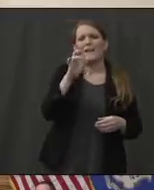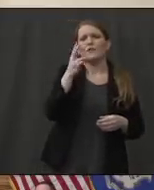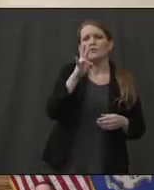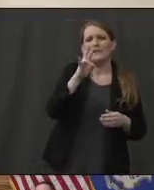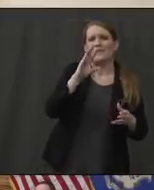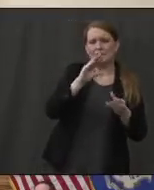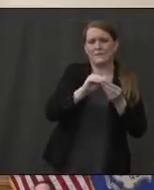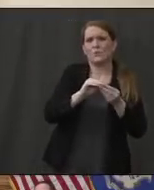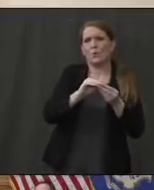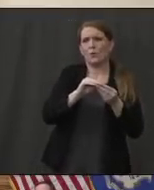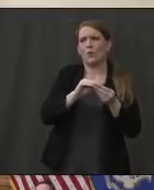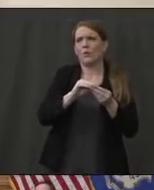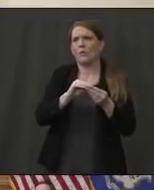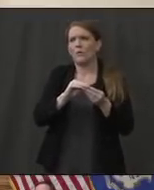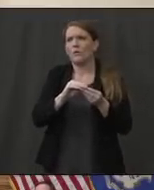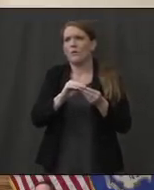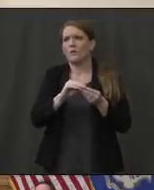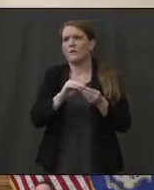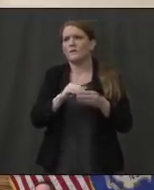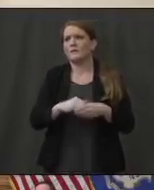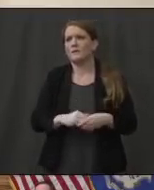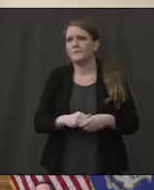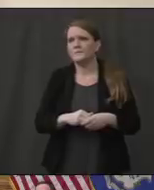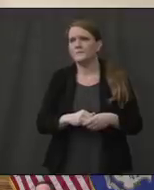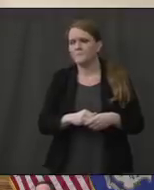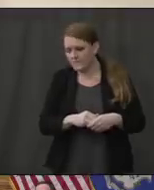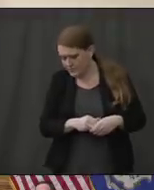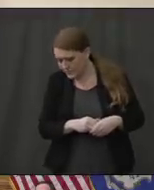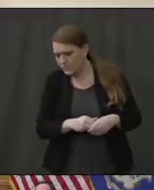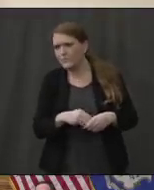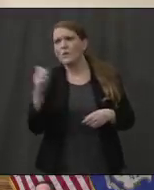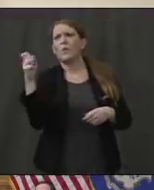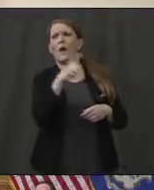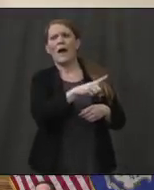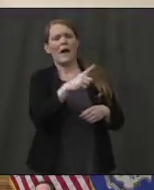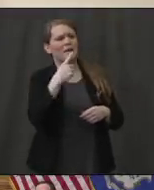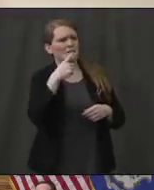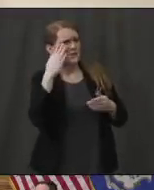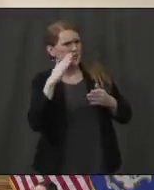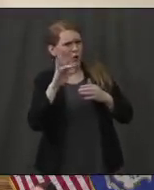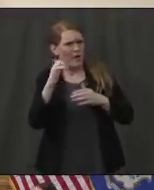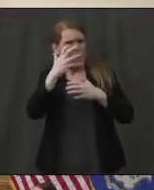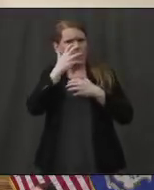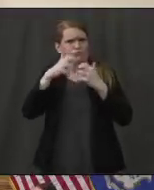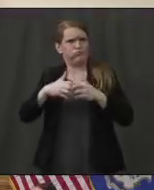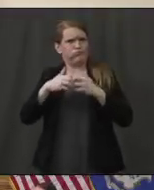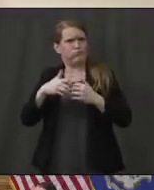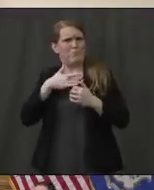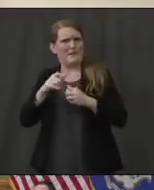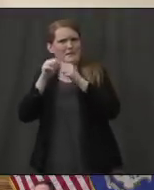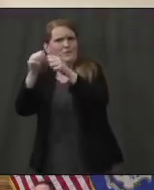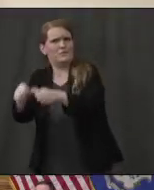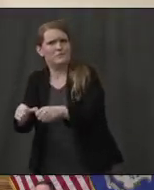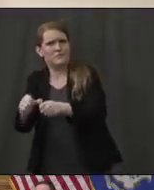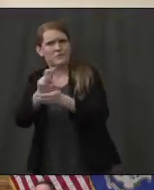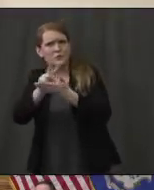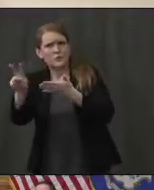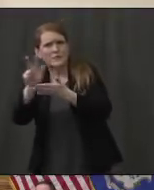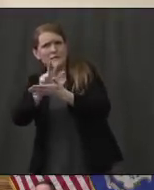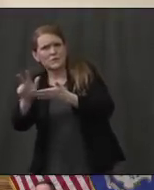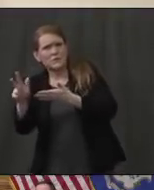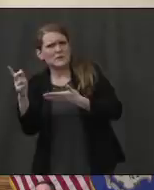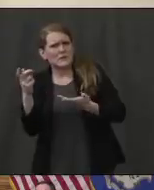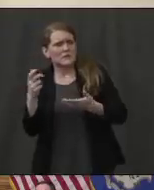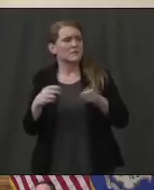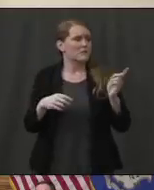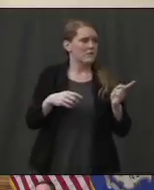know how long they would stay on a ventilator for? Because I know sometimes we're hearing 2 weeks, maybe 4 weeks. yeah, it's our average has been 13 days.